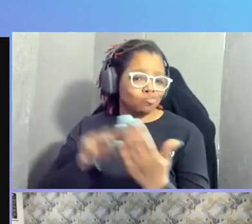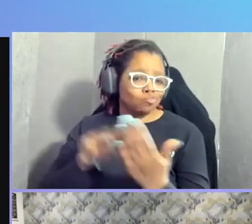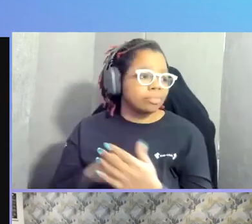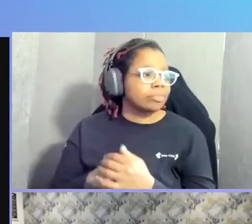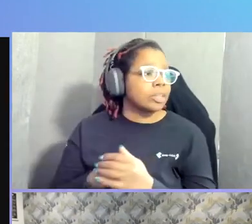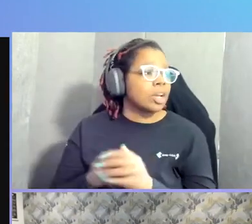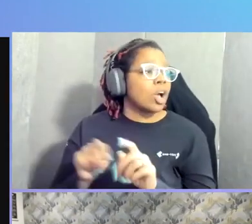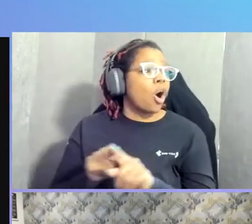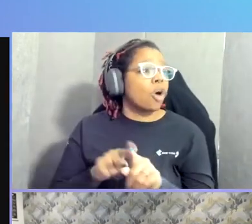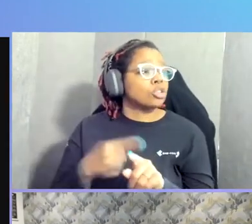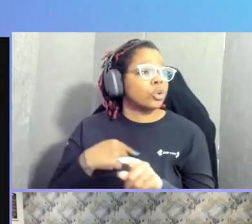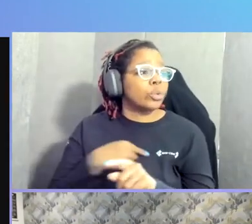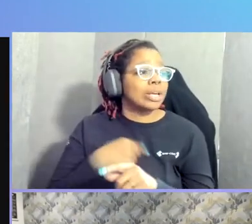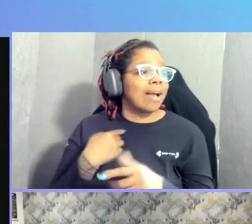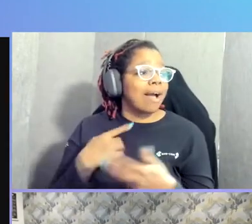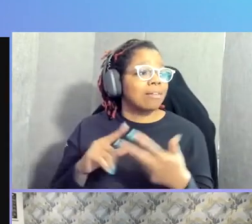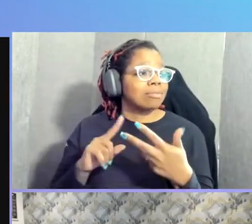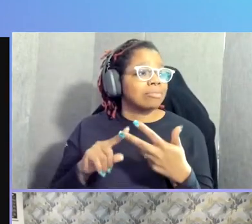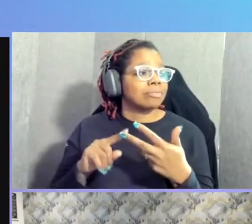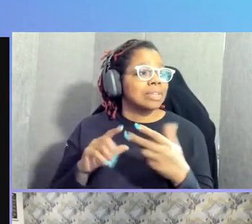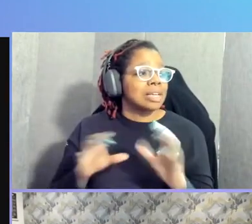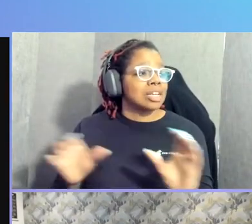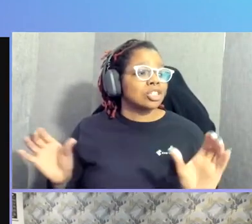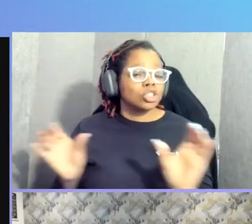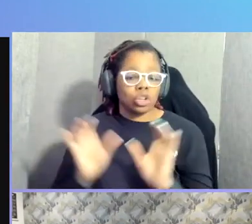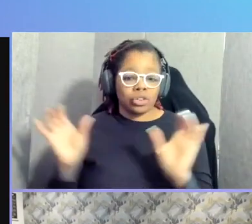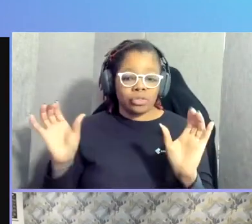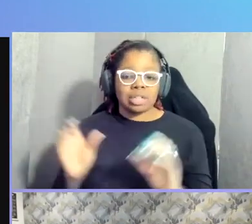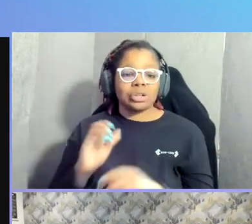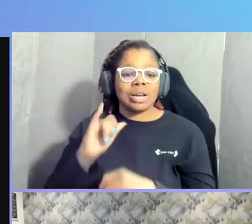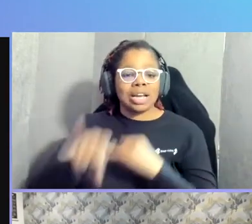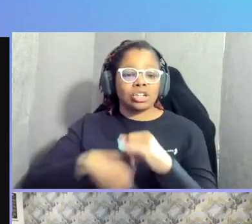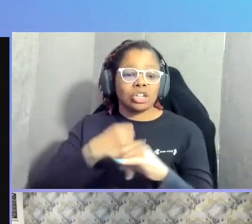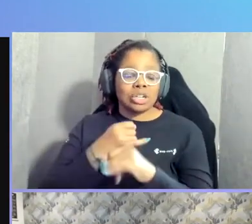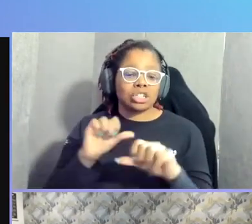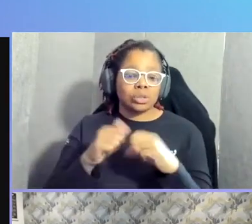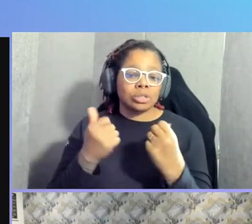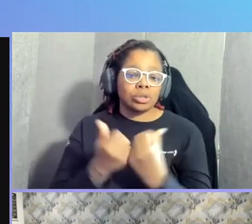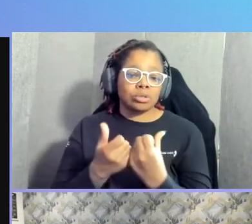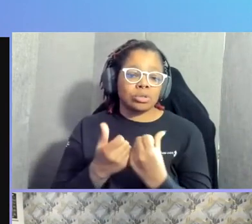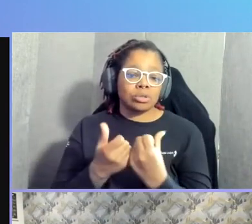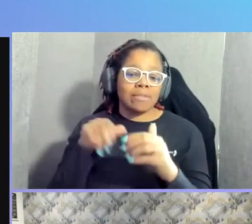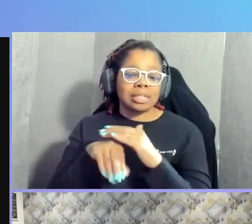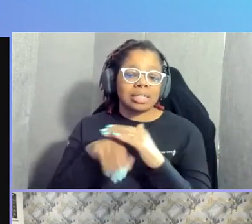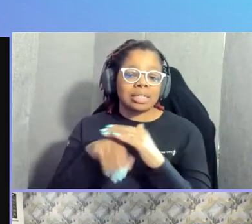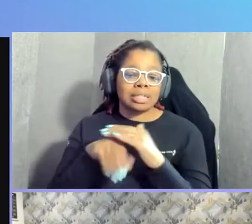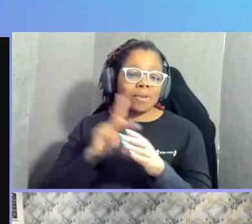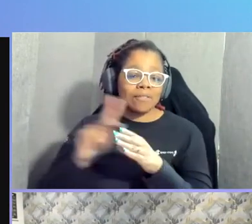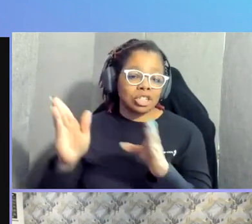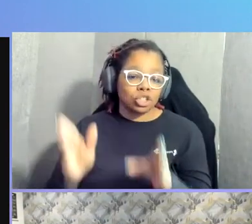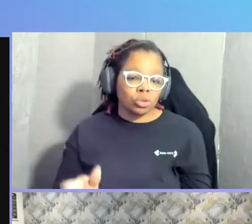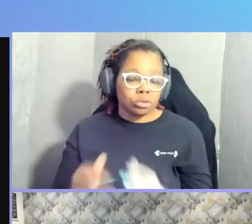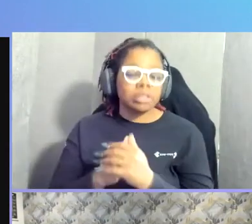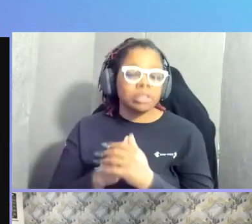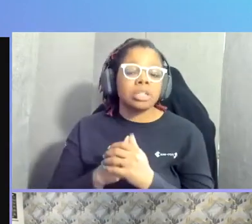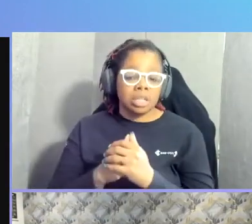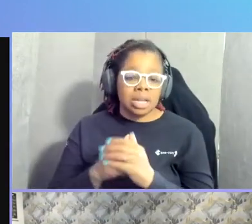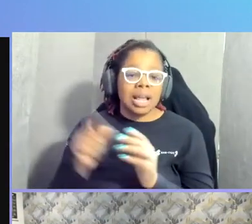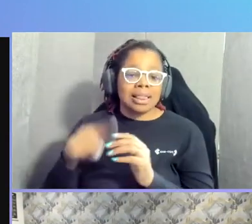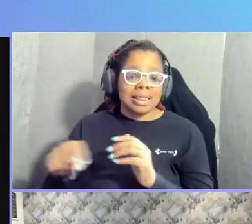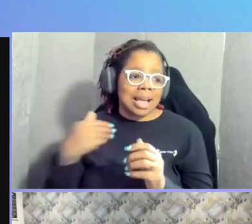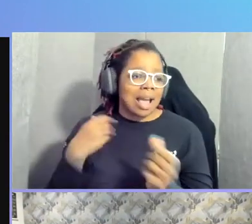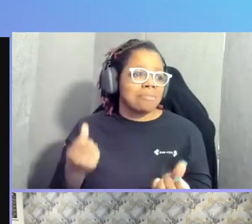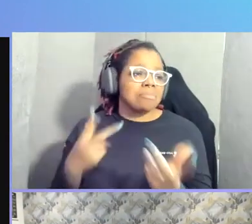also have the certifications, the International Association of Accessibility Professionals. They have